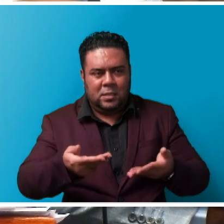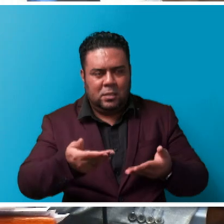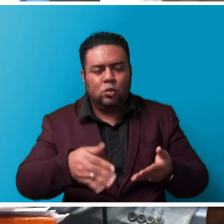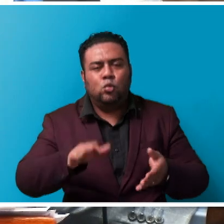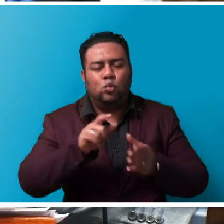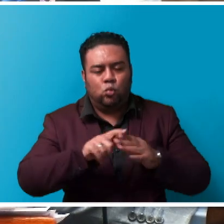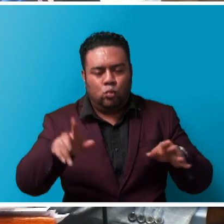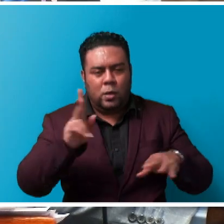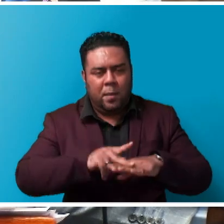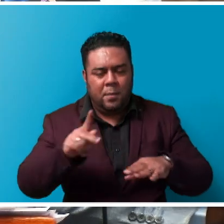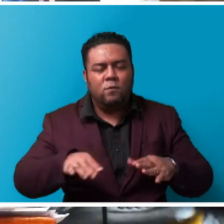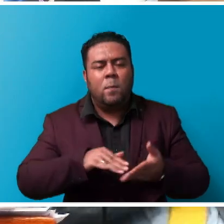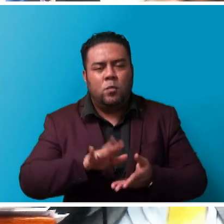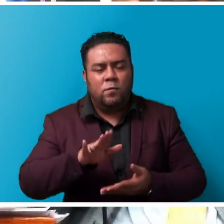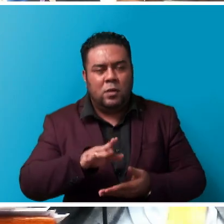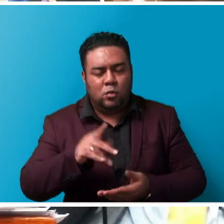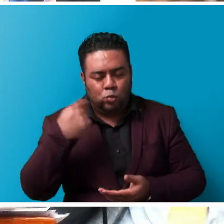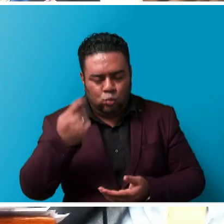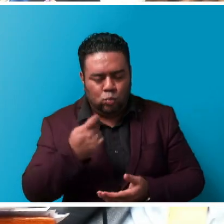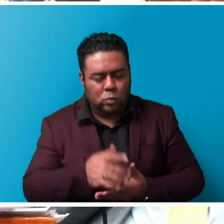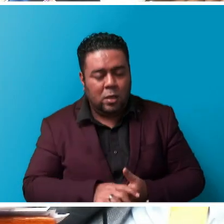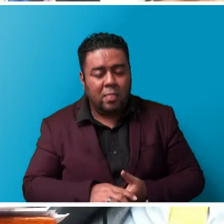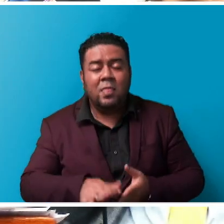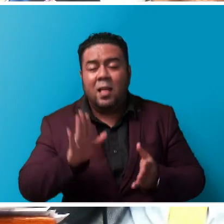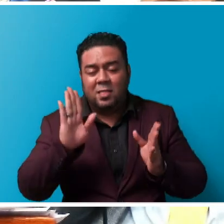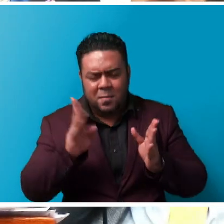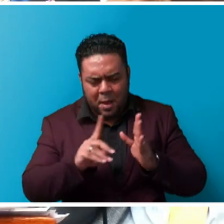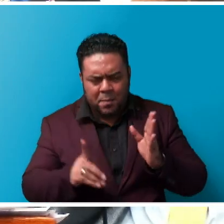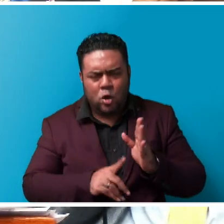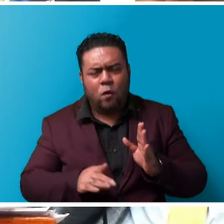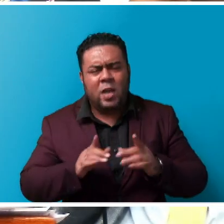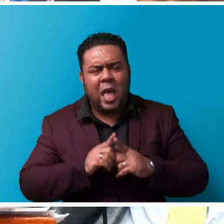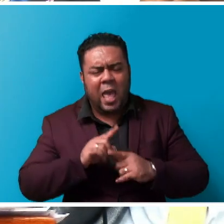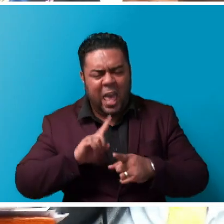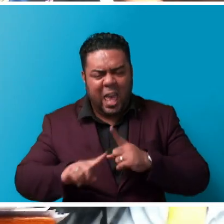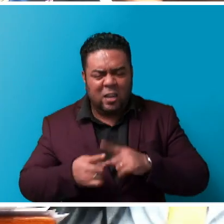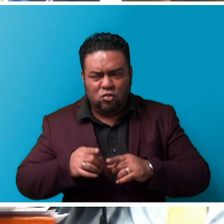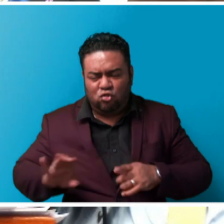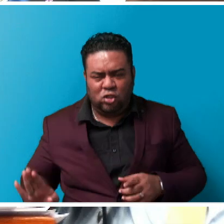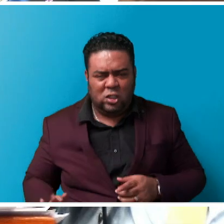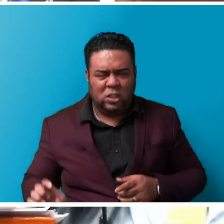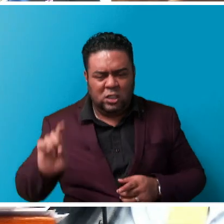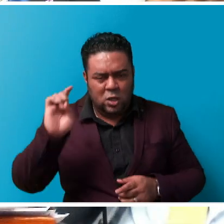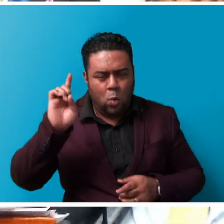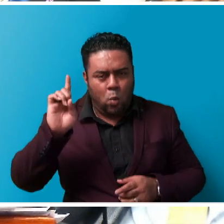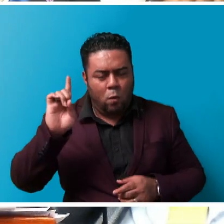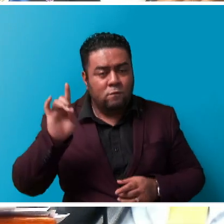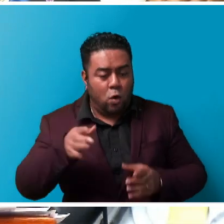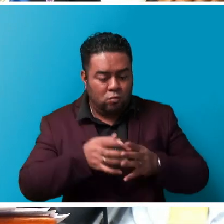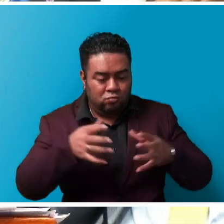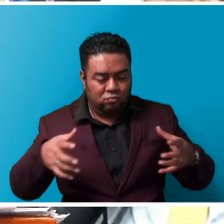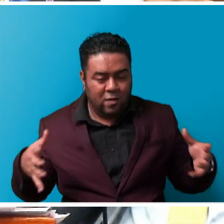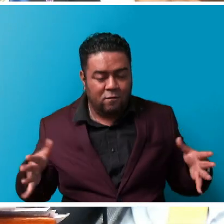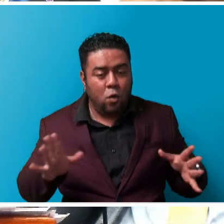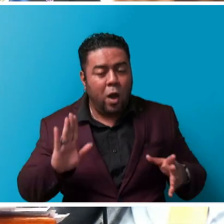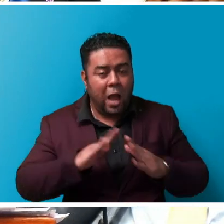Cabinet for approval. The Department of Energy has done a lot in terms of extending electricity to our people. For grid extension and house